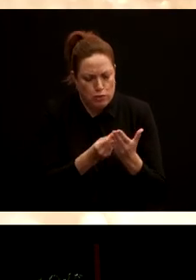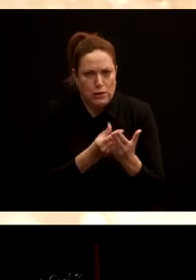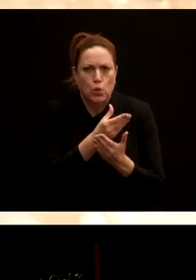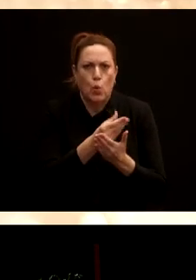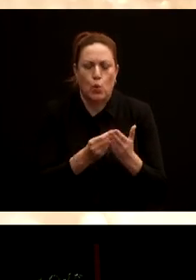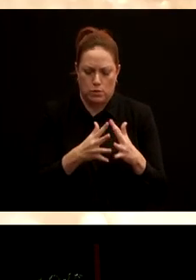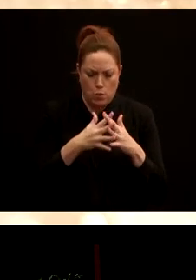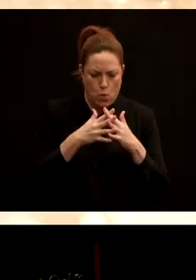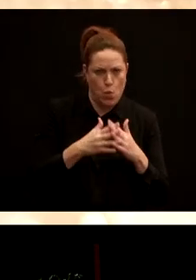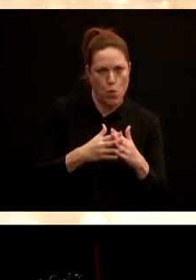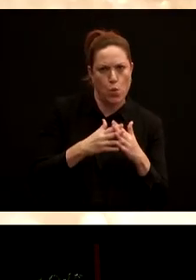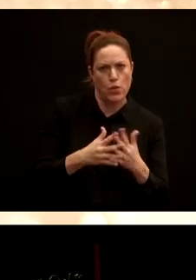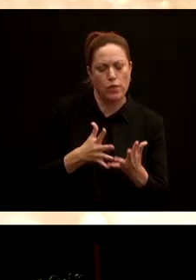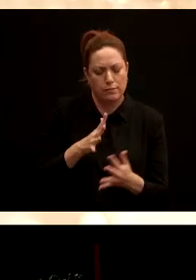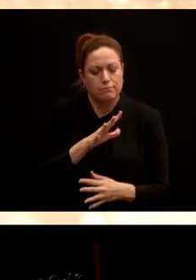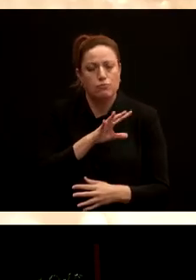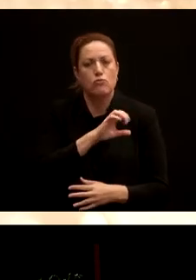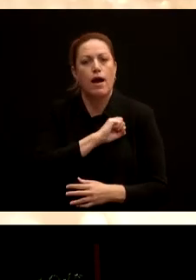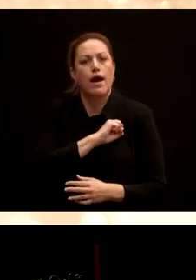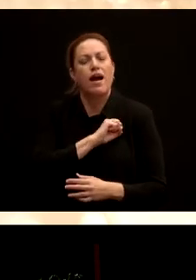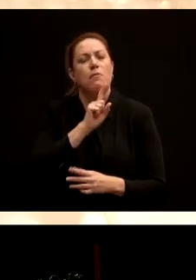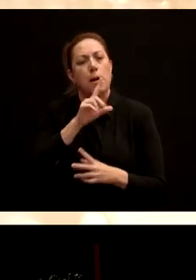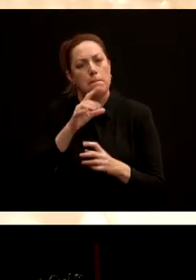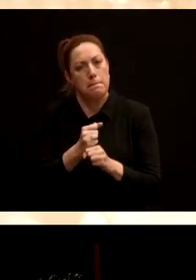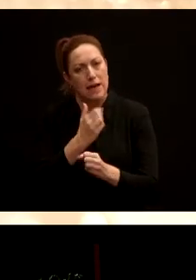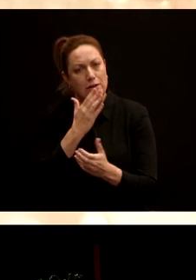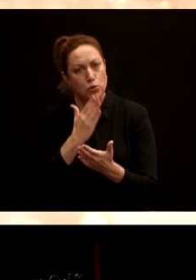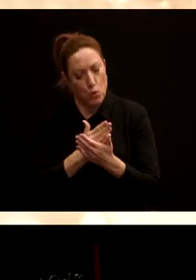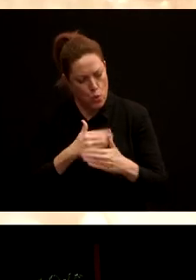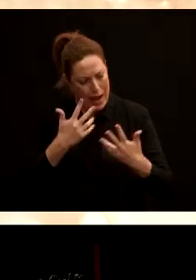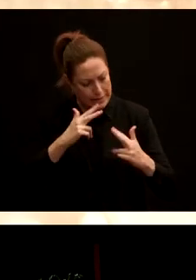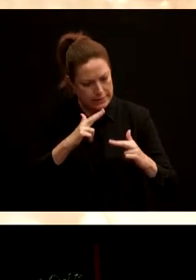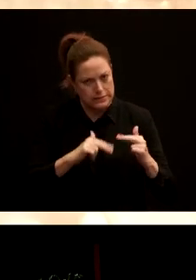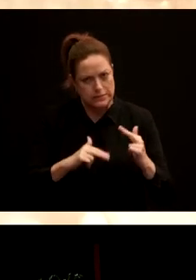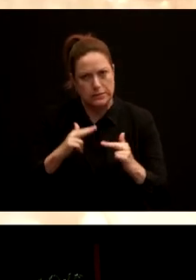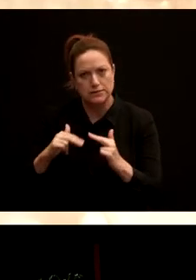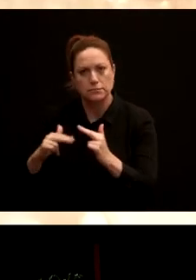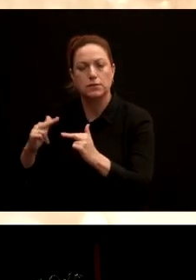daringly, while ensuring that any development